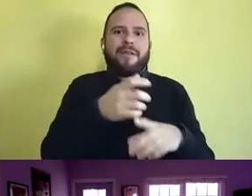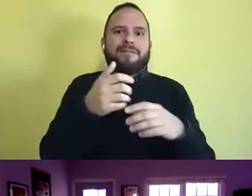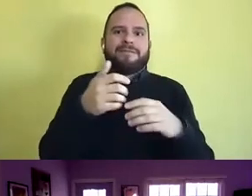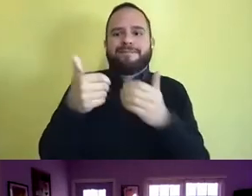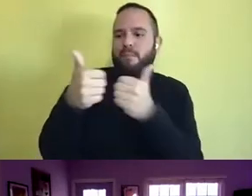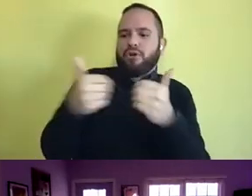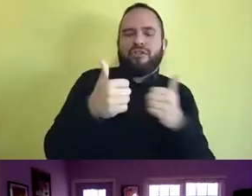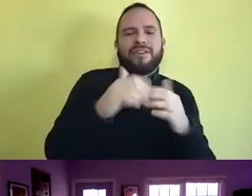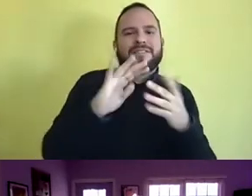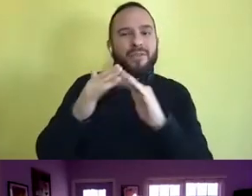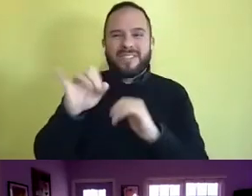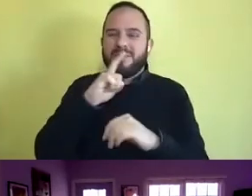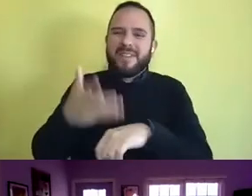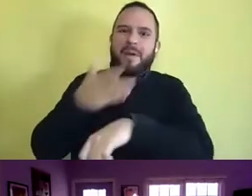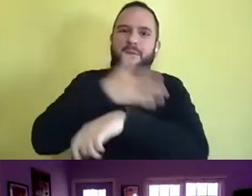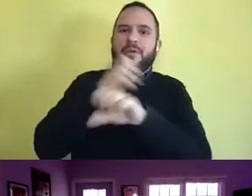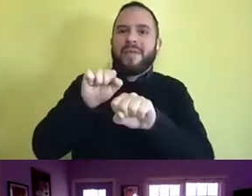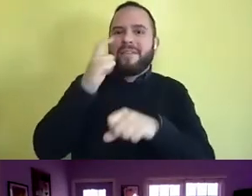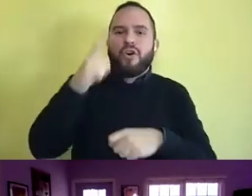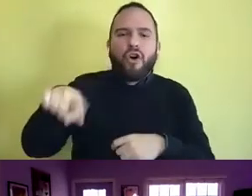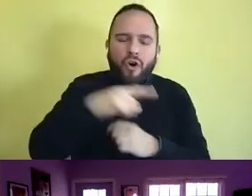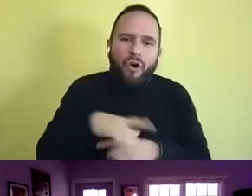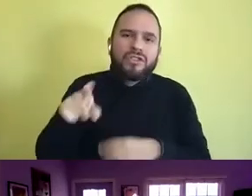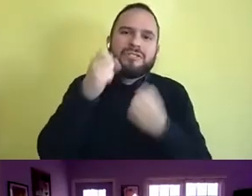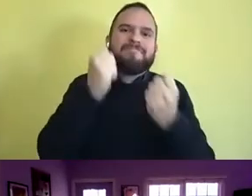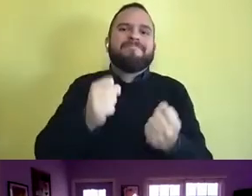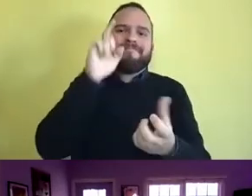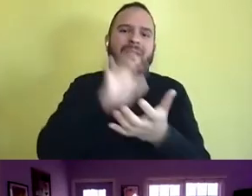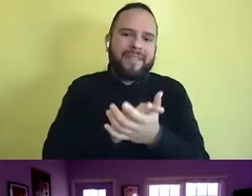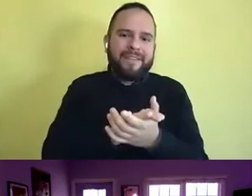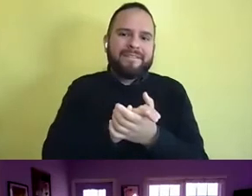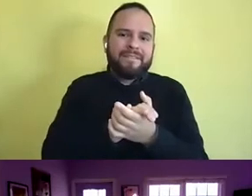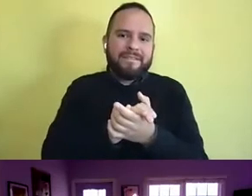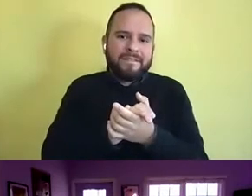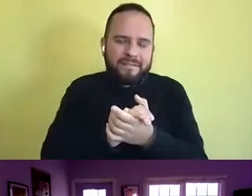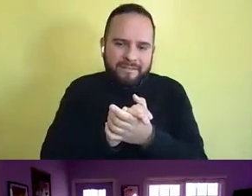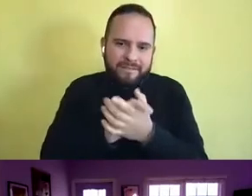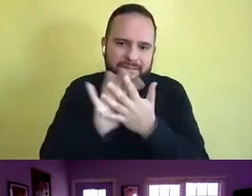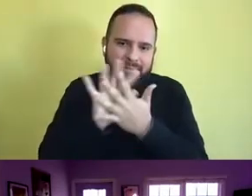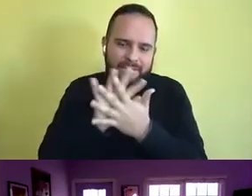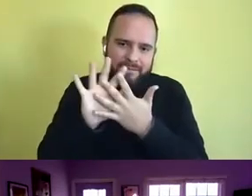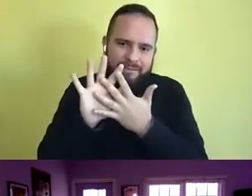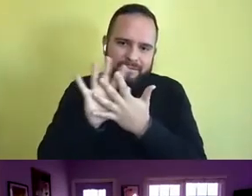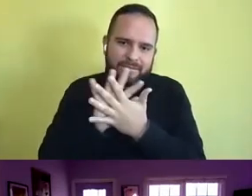for everyone. She's a strong believer in empowering communities through education and